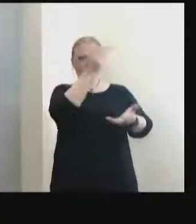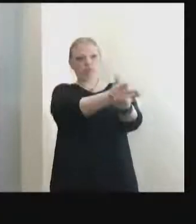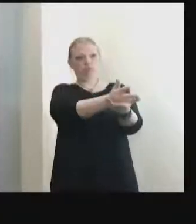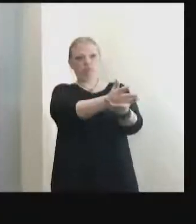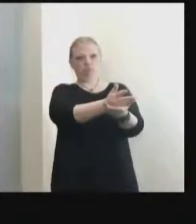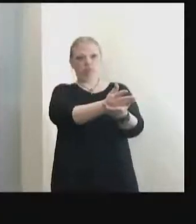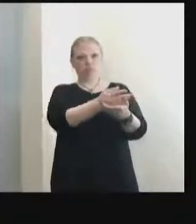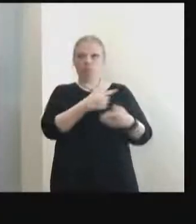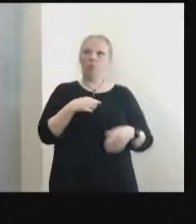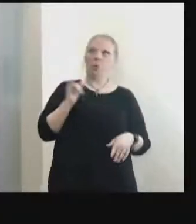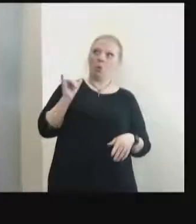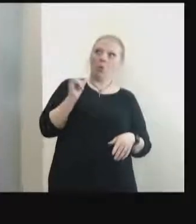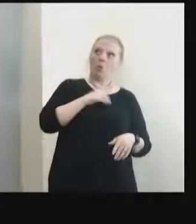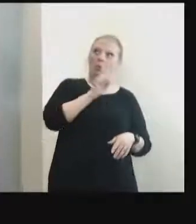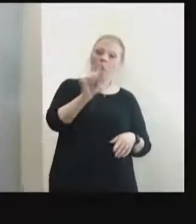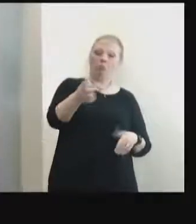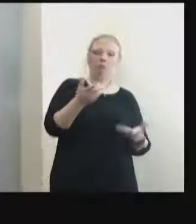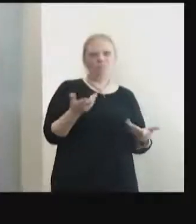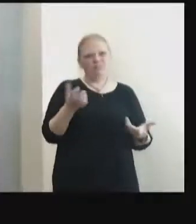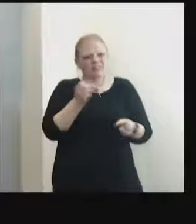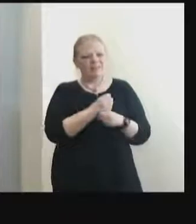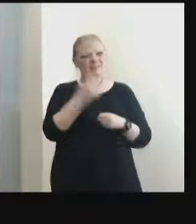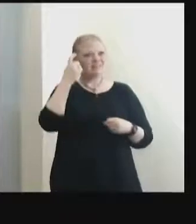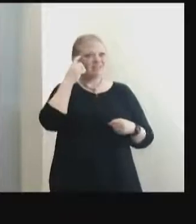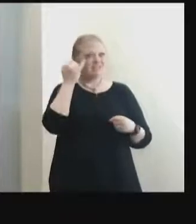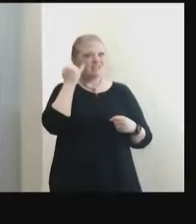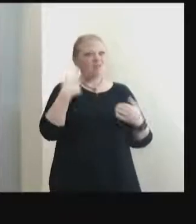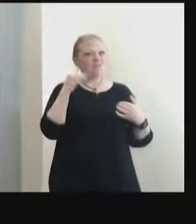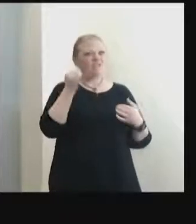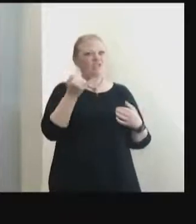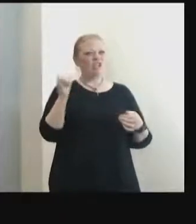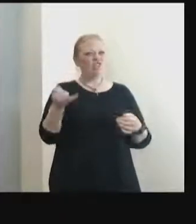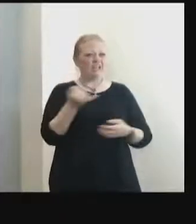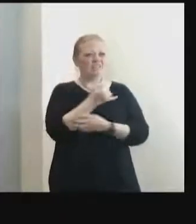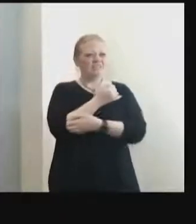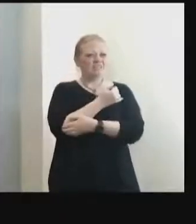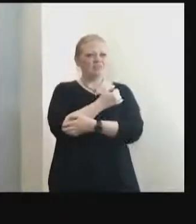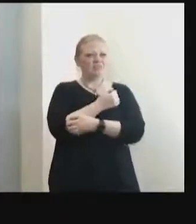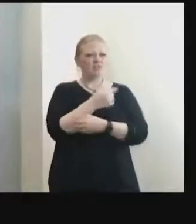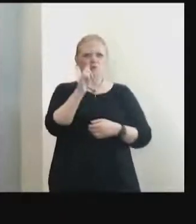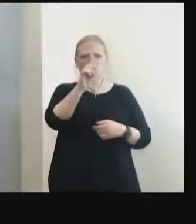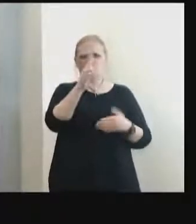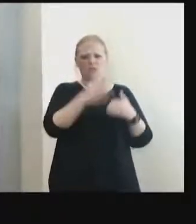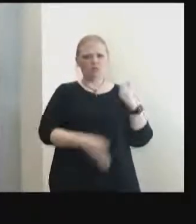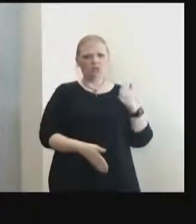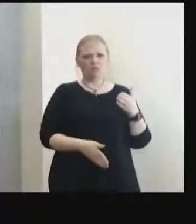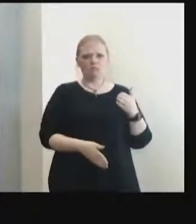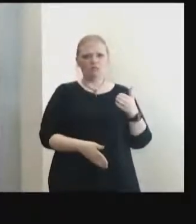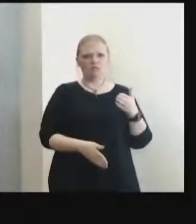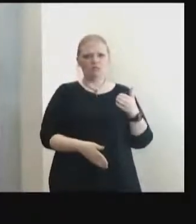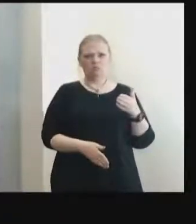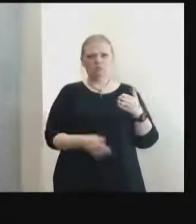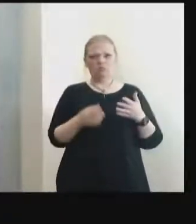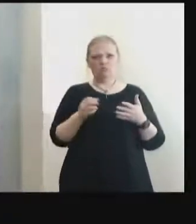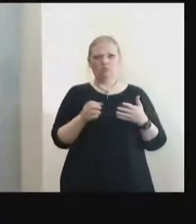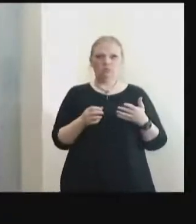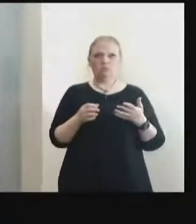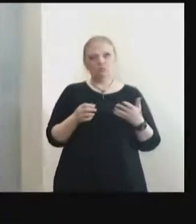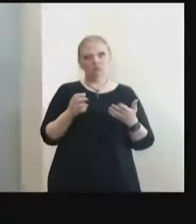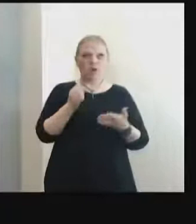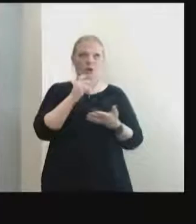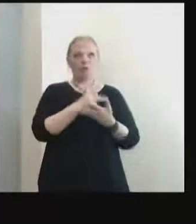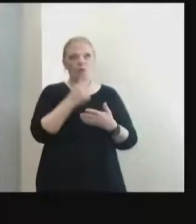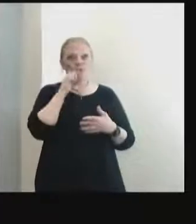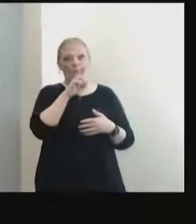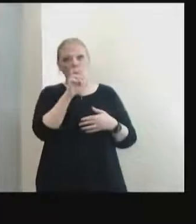vaccinated, they can walk right up. That makes a lot more sense if we have the Johnson & Johnson vaccine, where we can do the one and done. And while it's been approved yet for